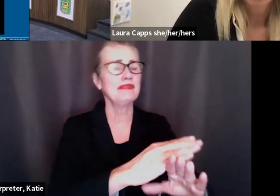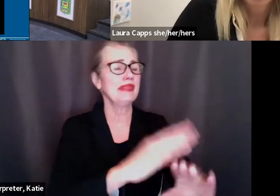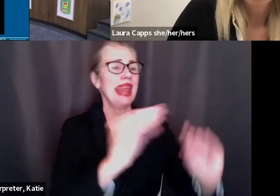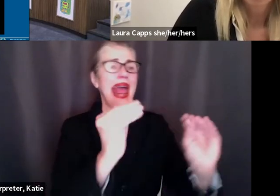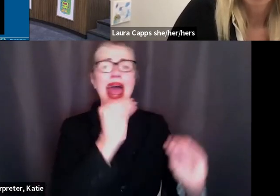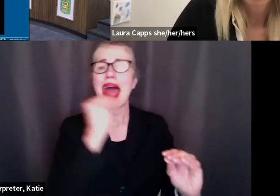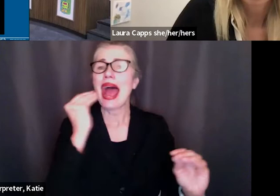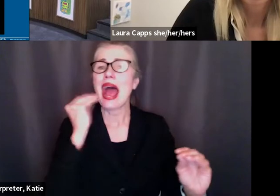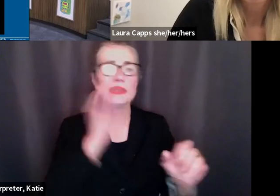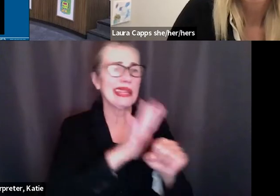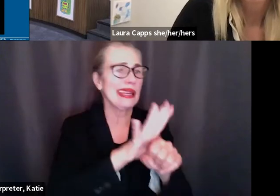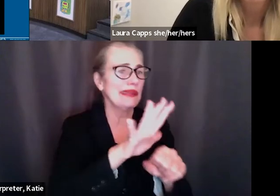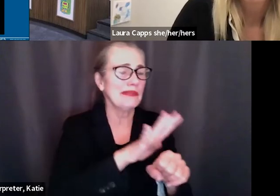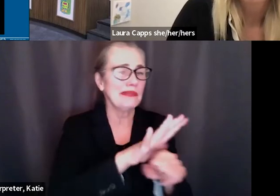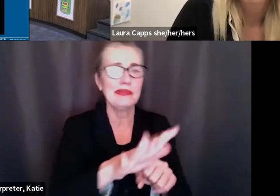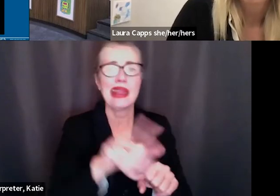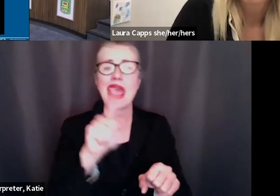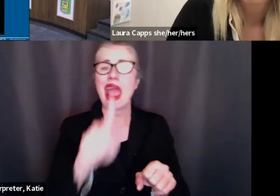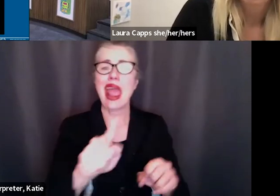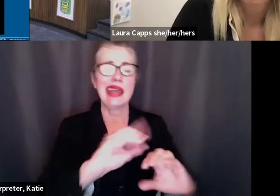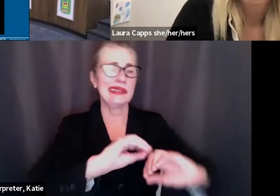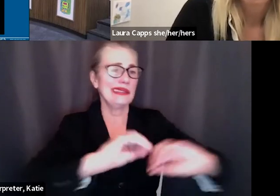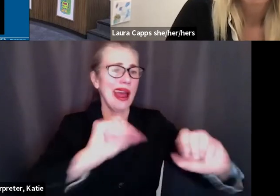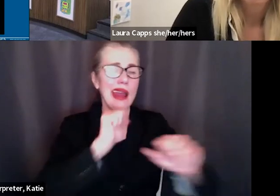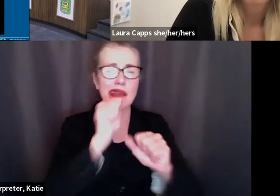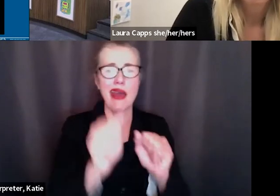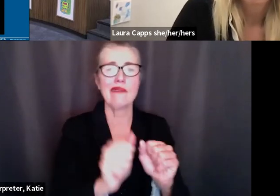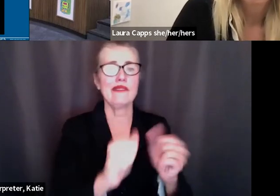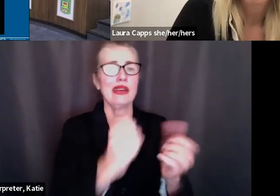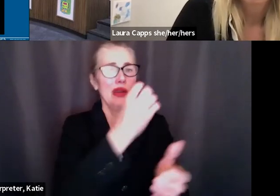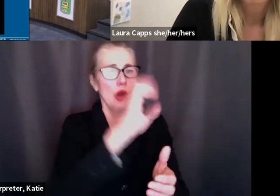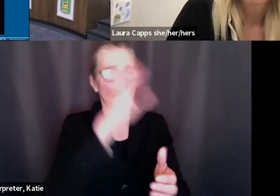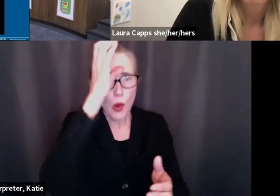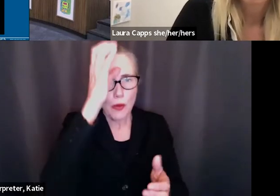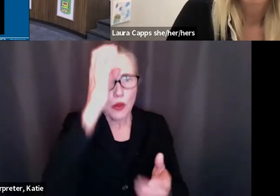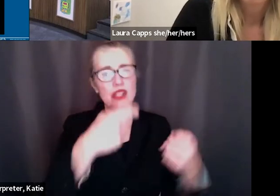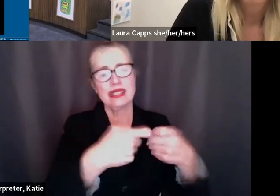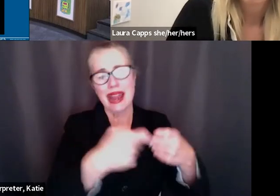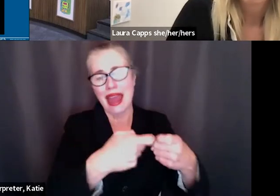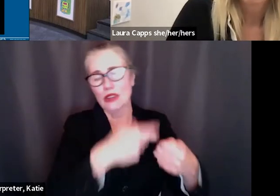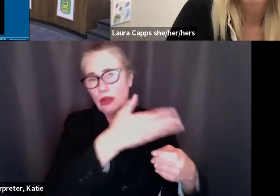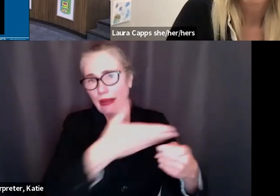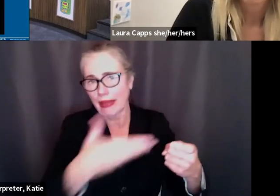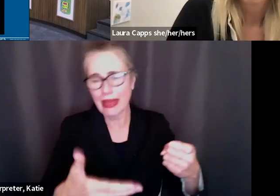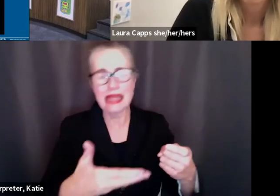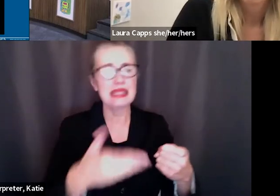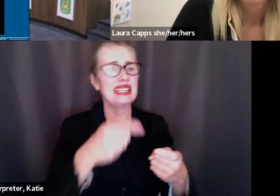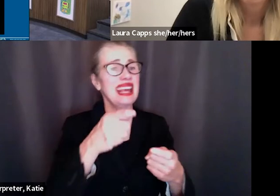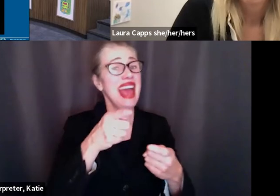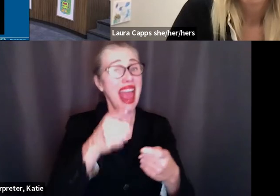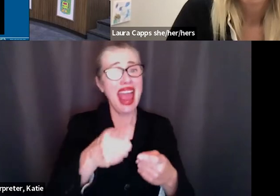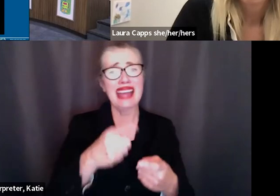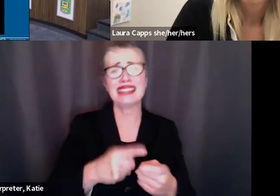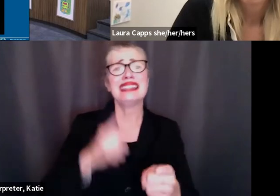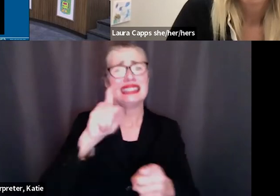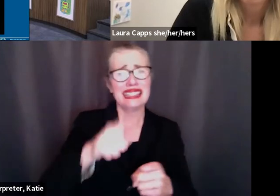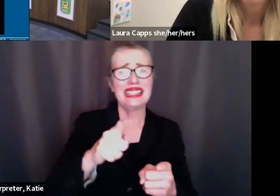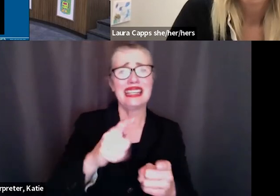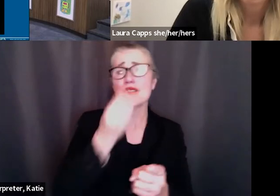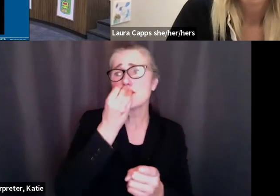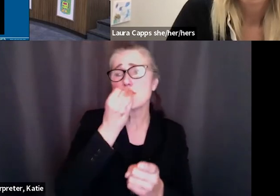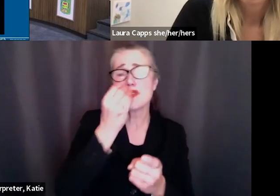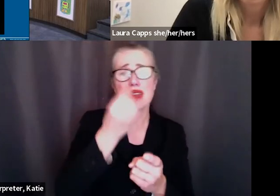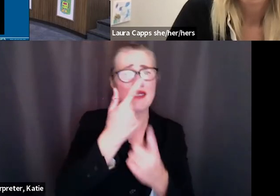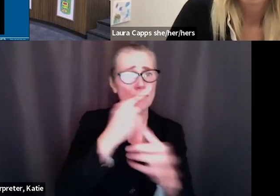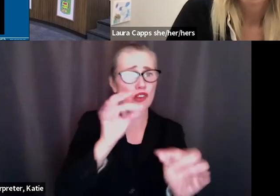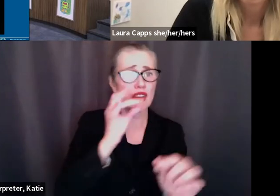and being first generation students with equitable redistricting lines individuals in that community will be able to elect candidates that will not